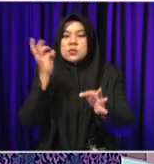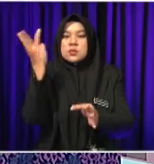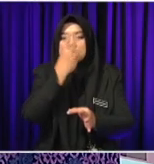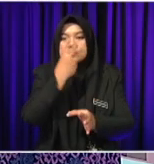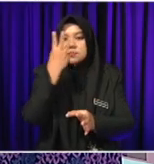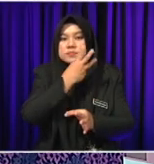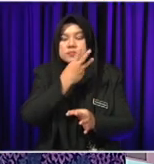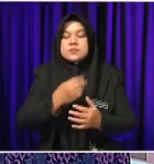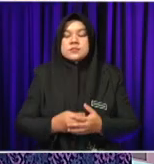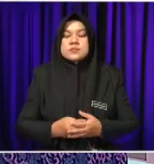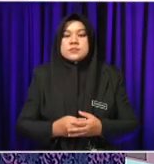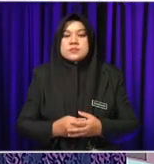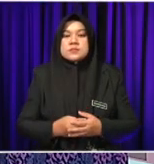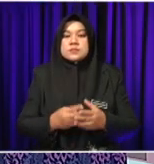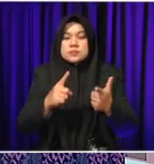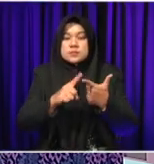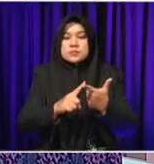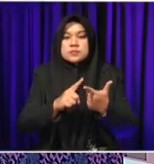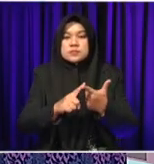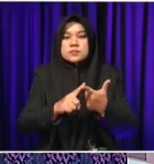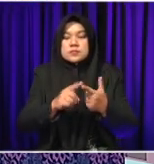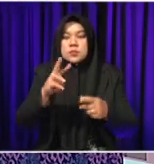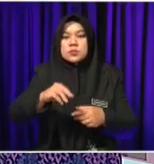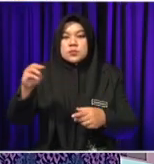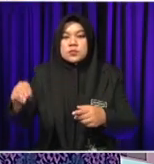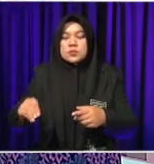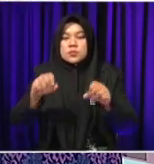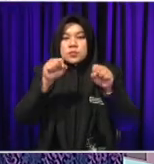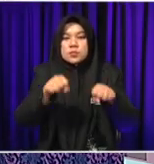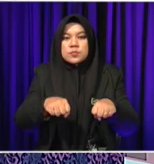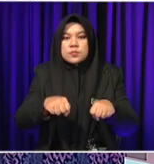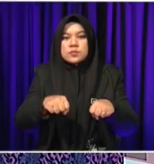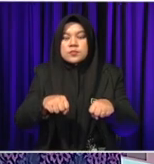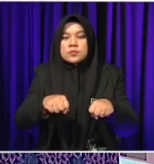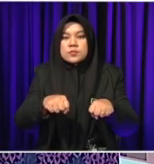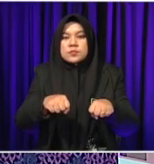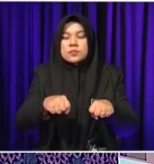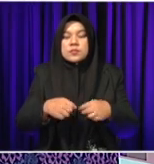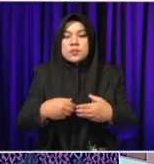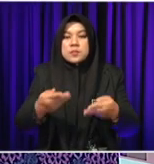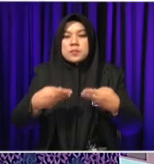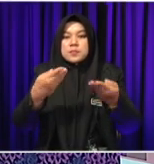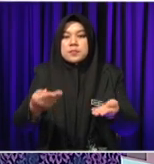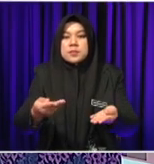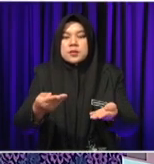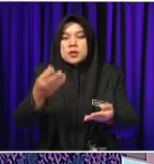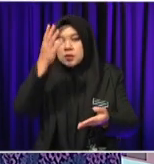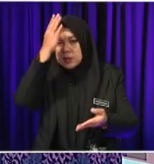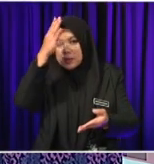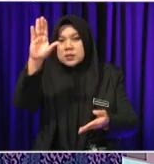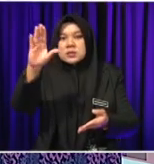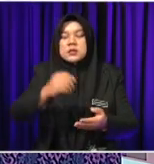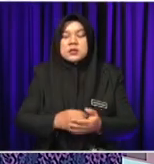just name it. All right. Yeah. The second one is for the pupils to be able to cultivate their own wisdom. And this will be the